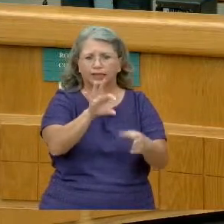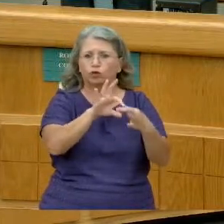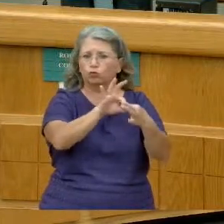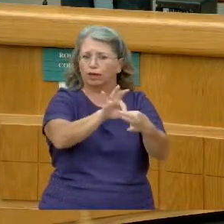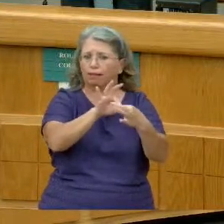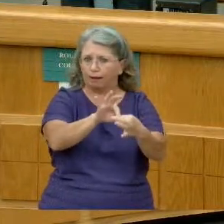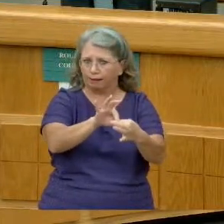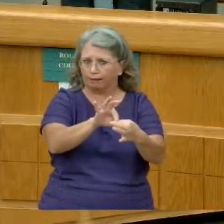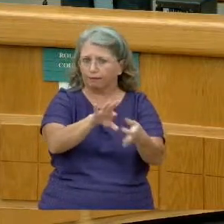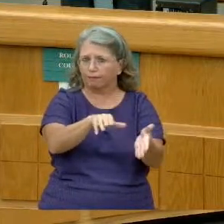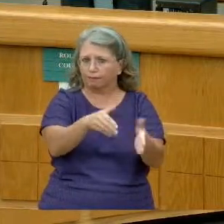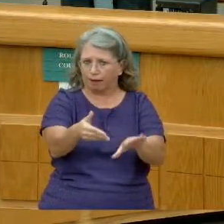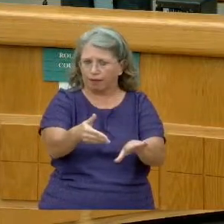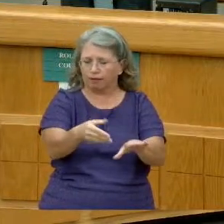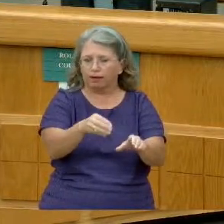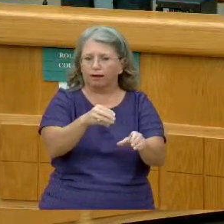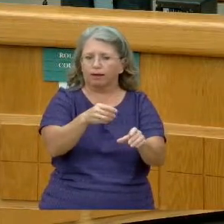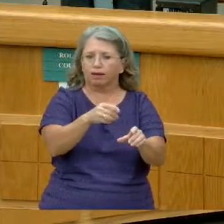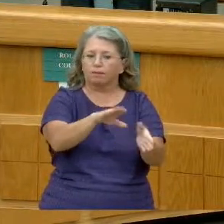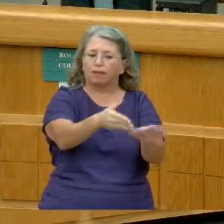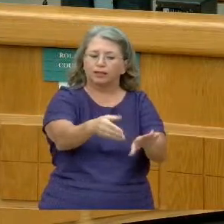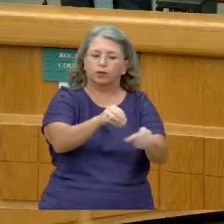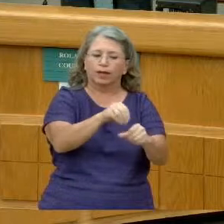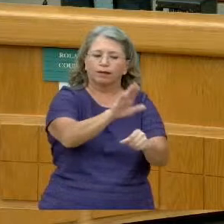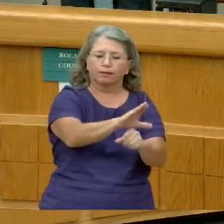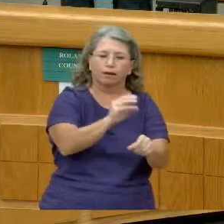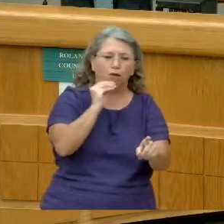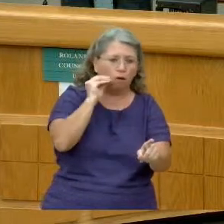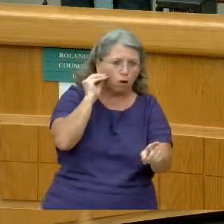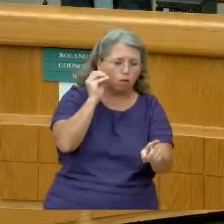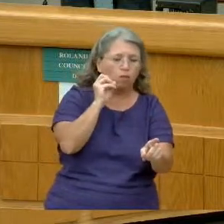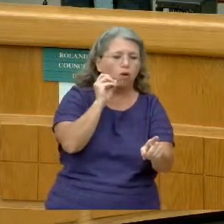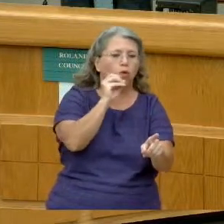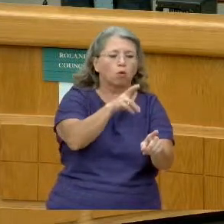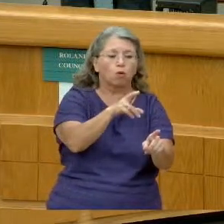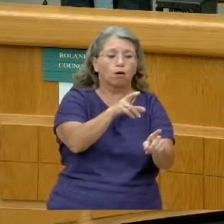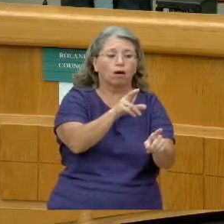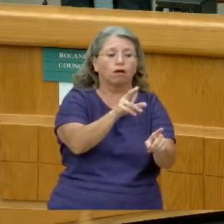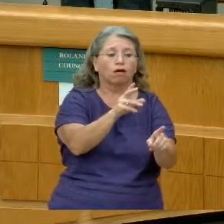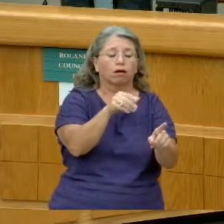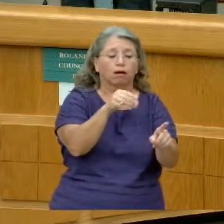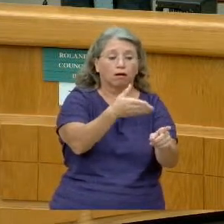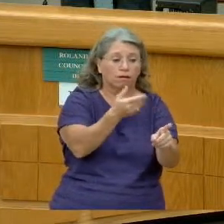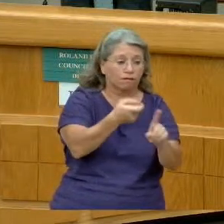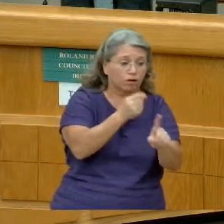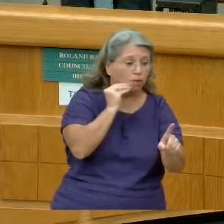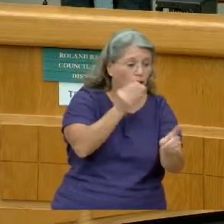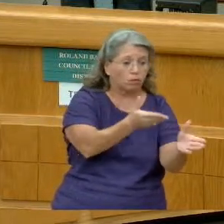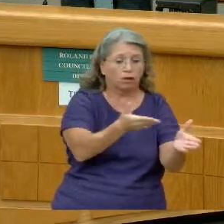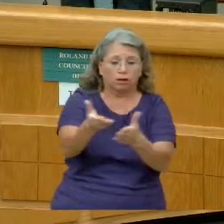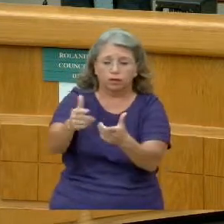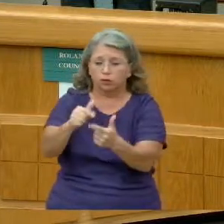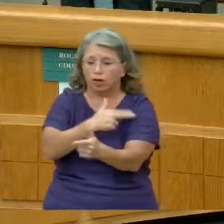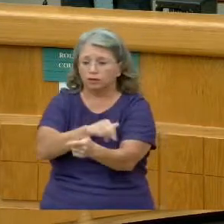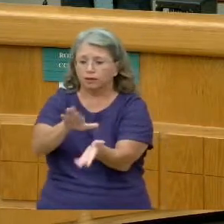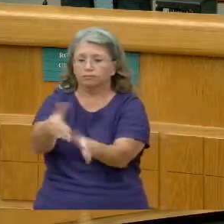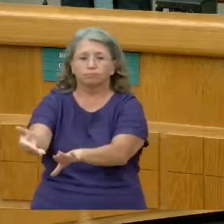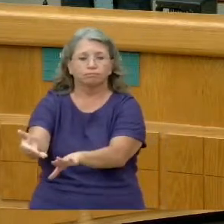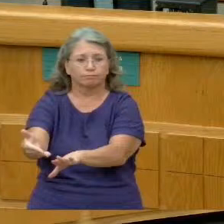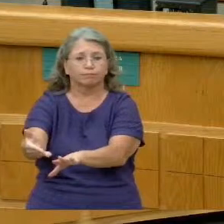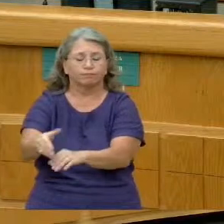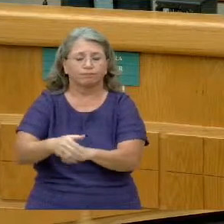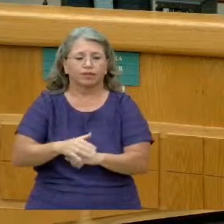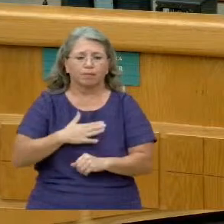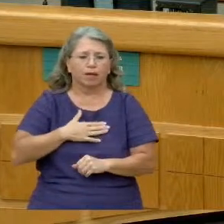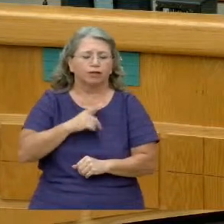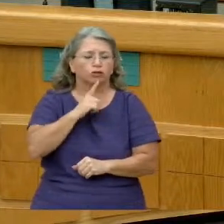their own homes or recently upon arrival at the hospital. My sincerest condolences go out to the family members